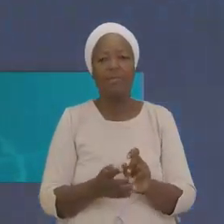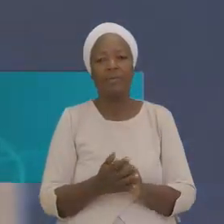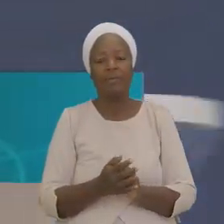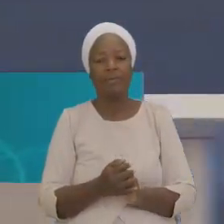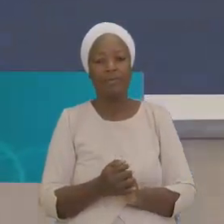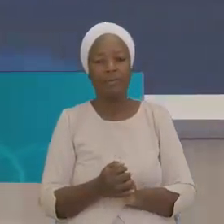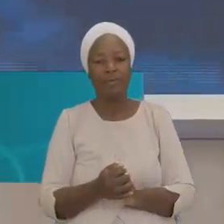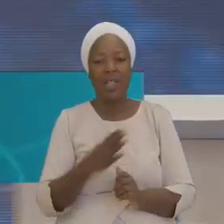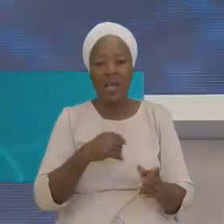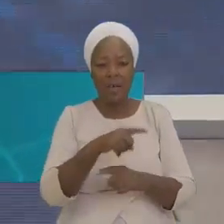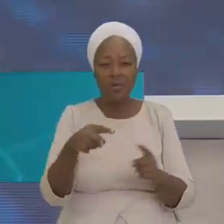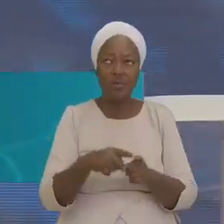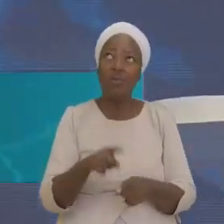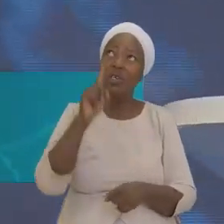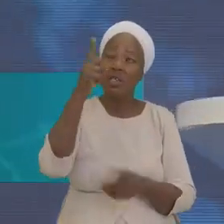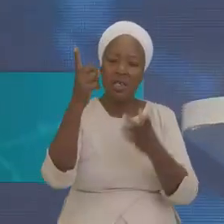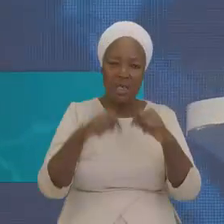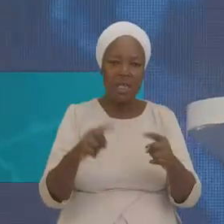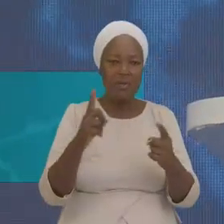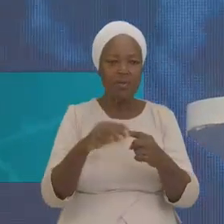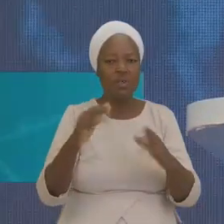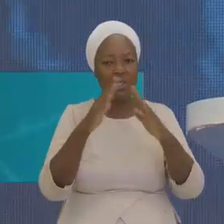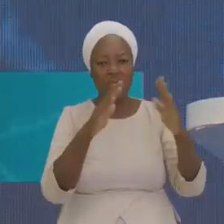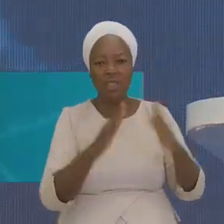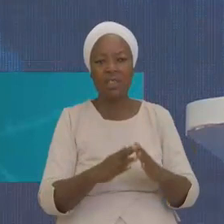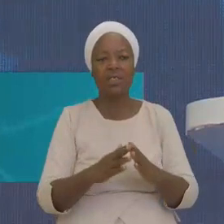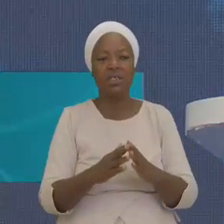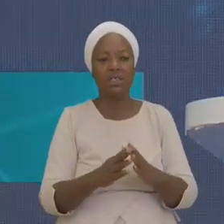And when he came to the city Jerusalem,